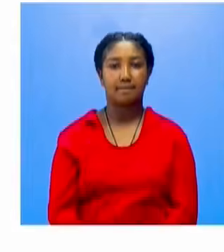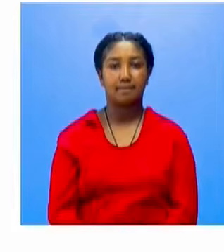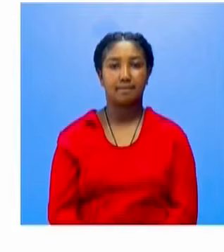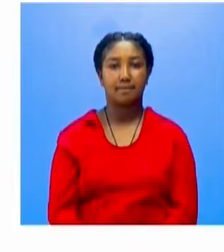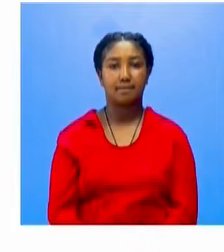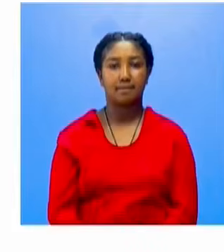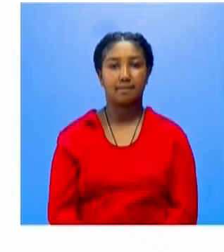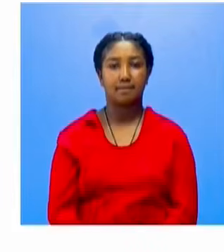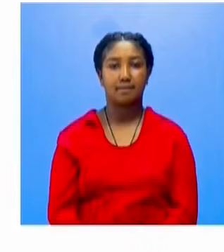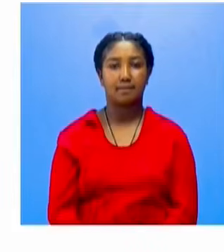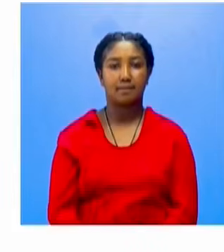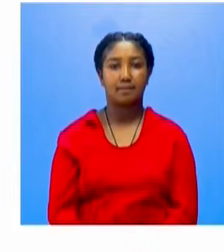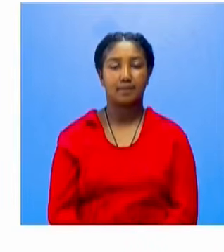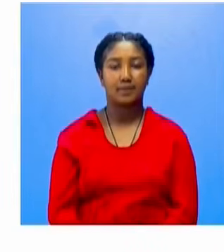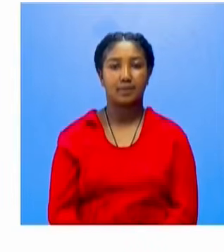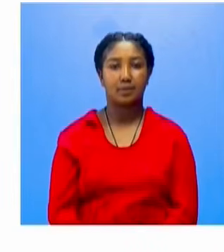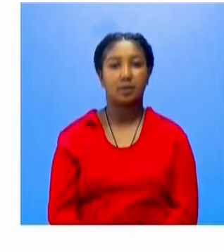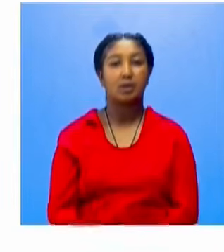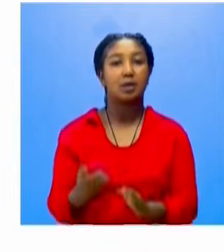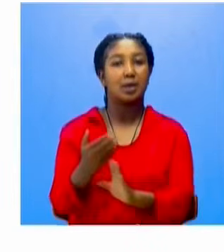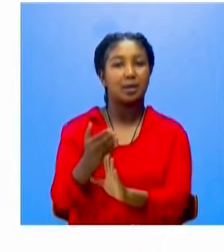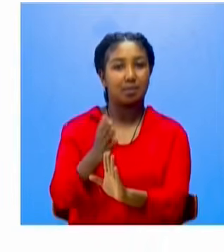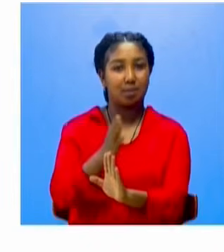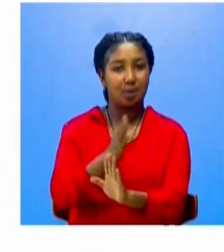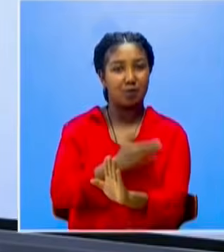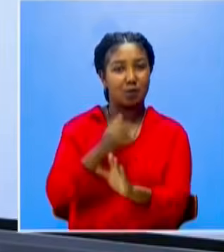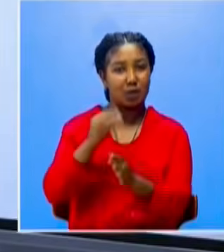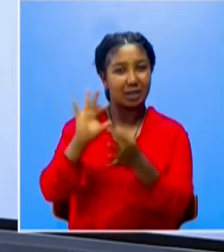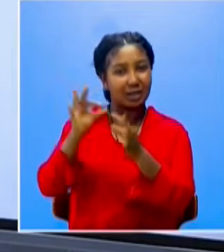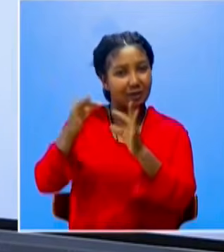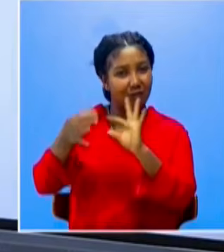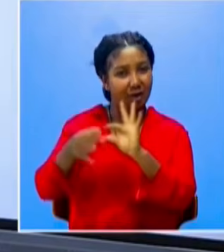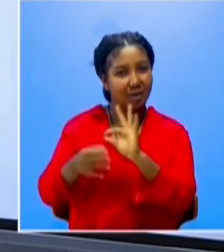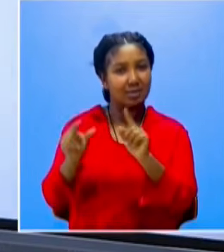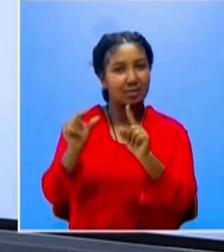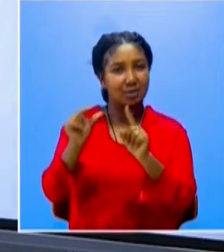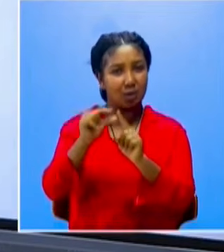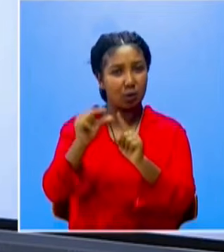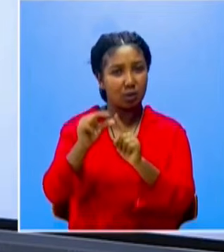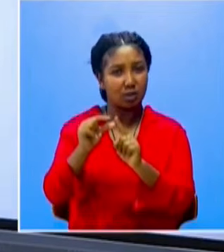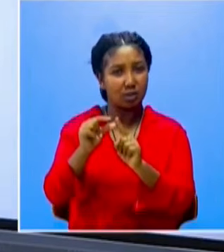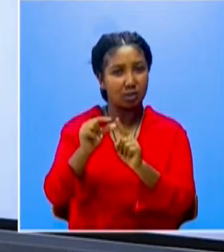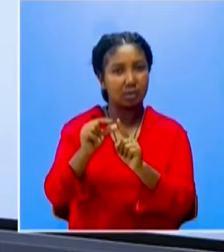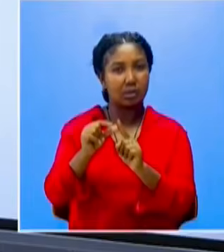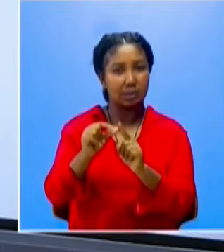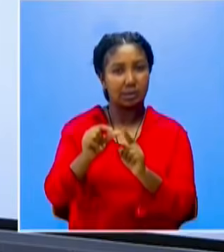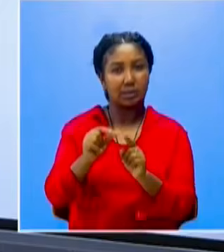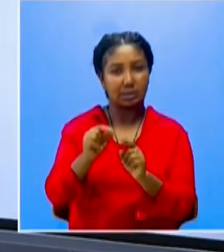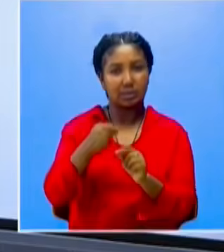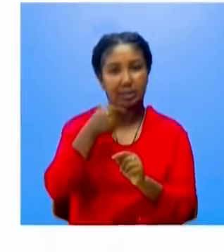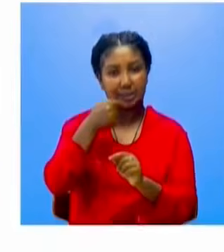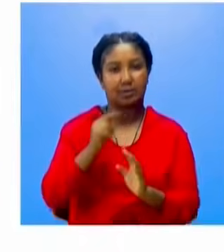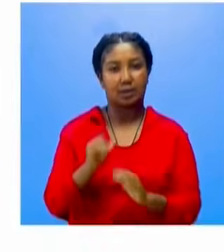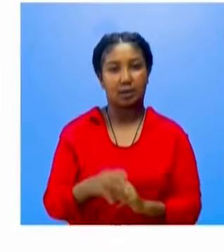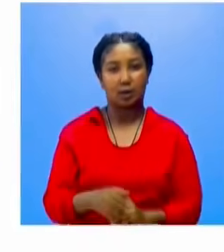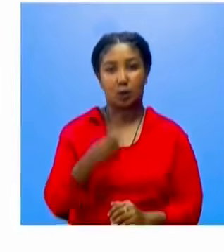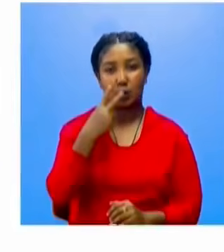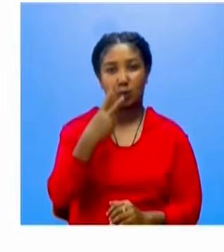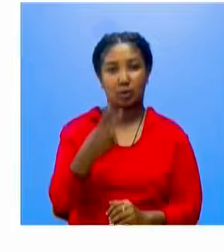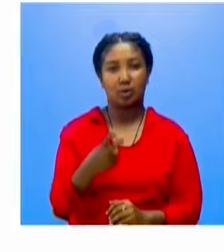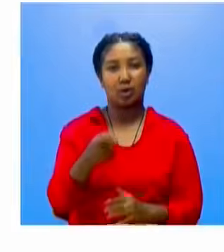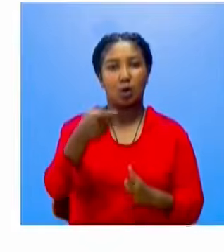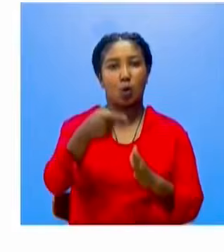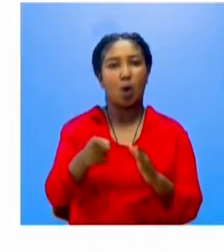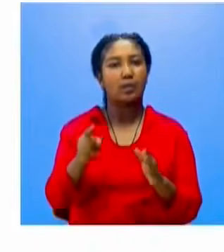Okay. Before we define the words, let us see some things first. Look,